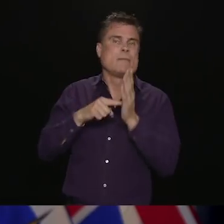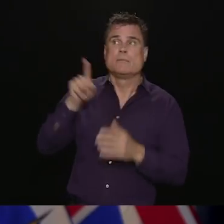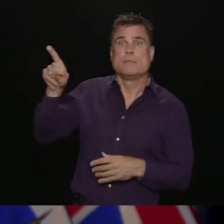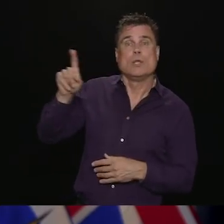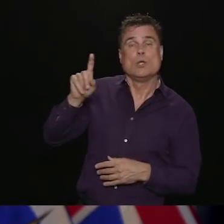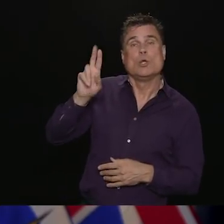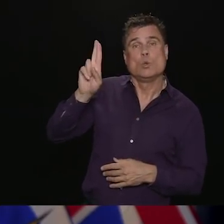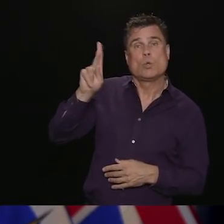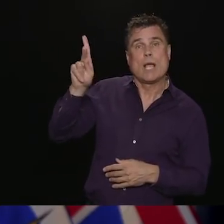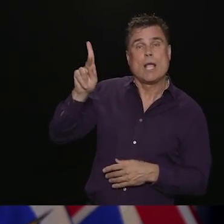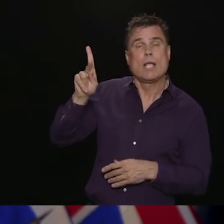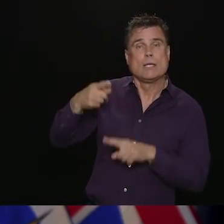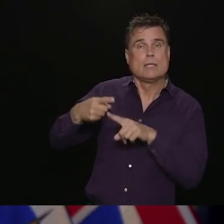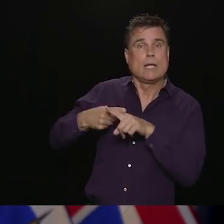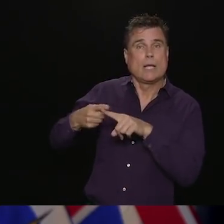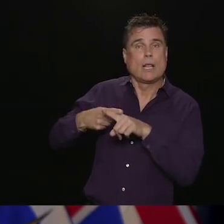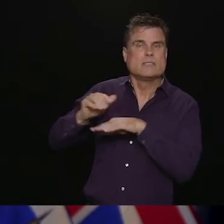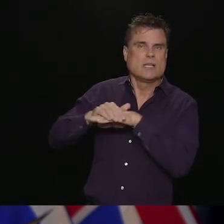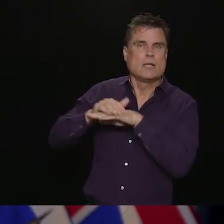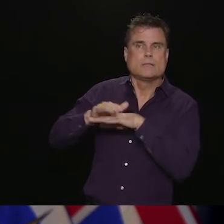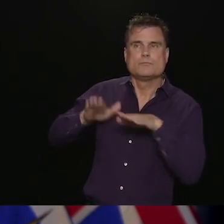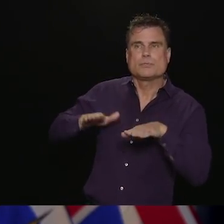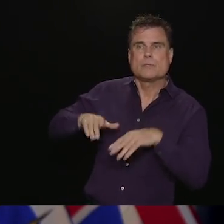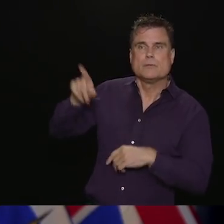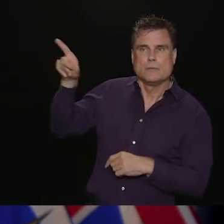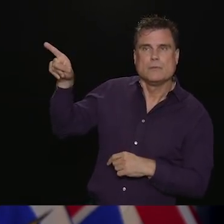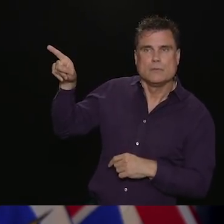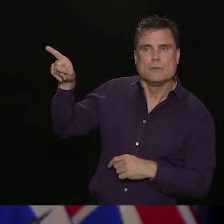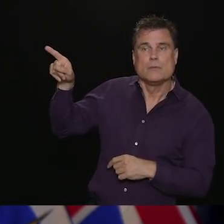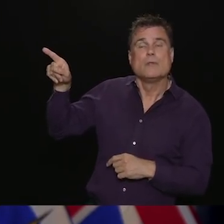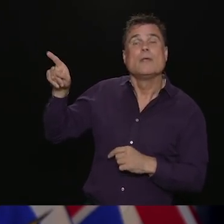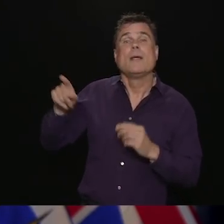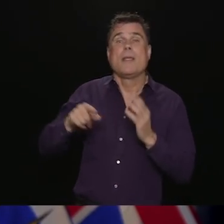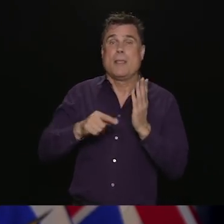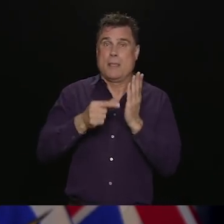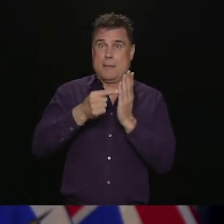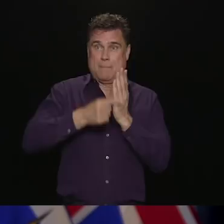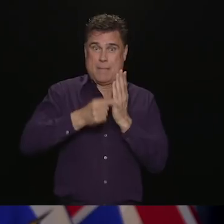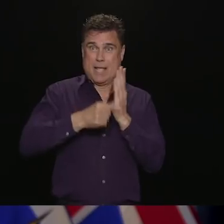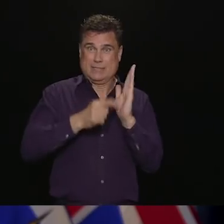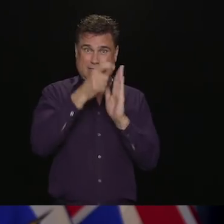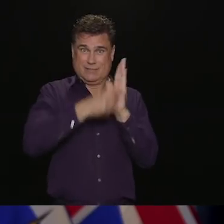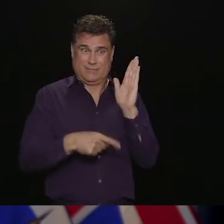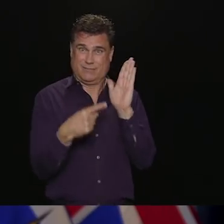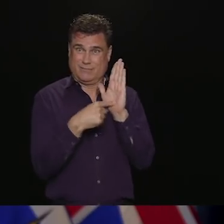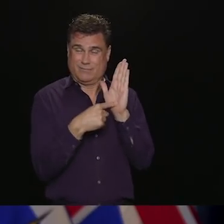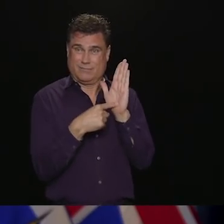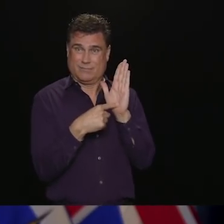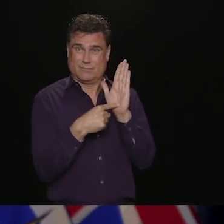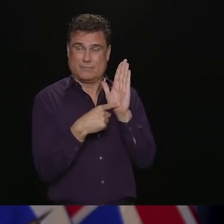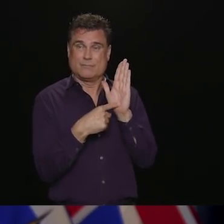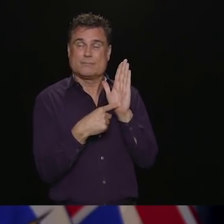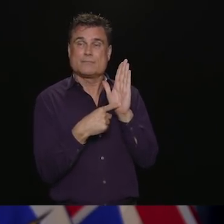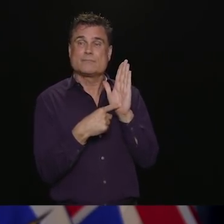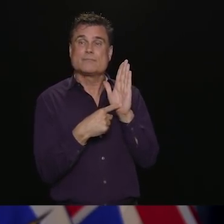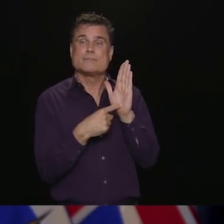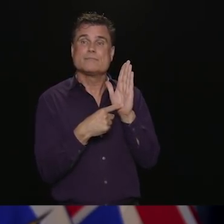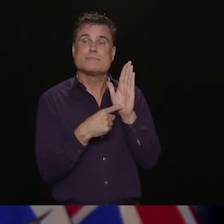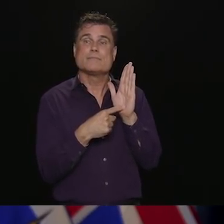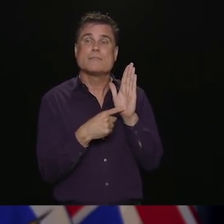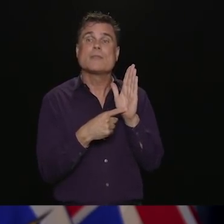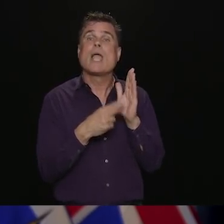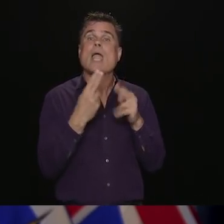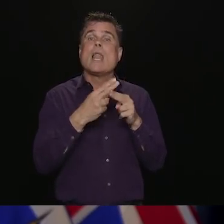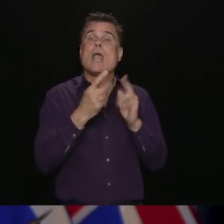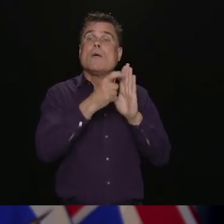Lancet, where some people have interpreted it to mean that 1 meter separation might be good enough. You might not have